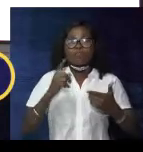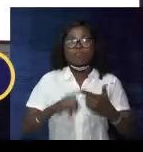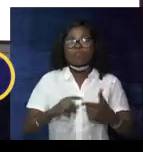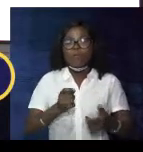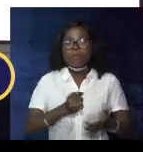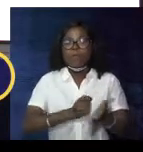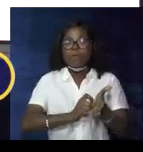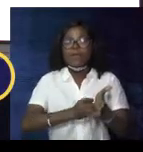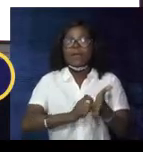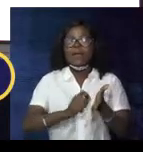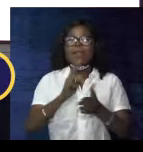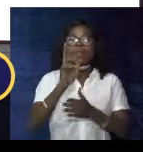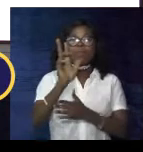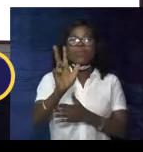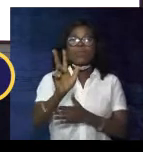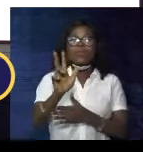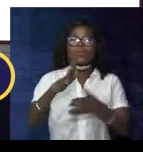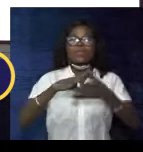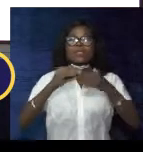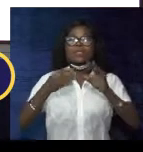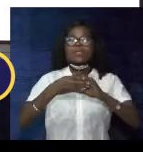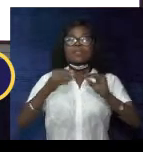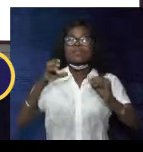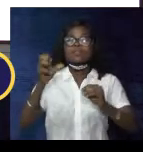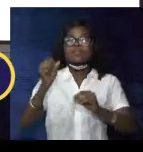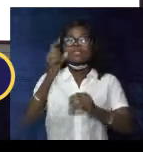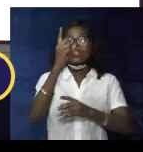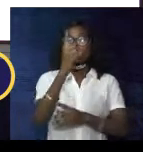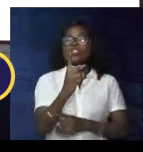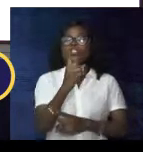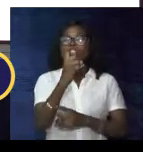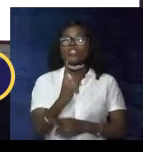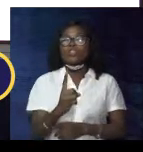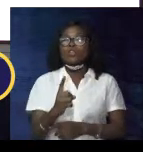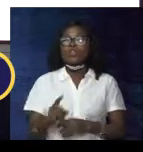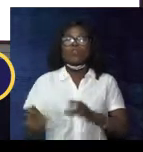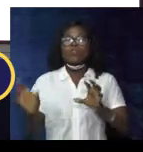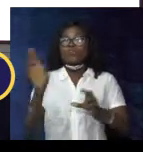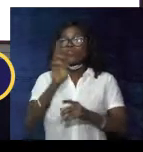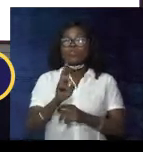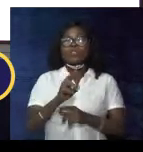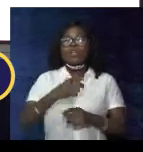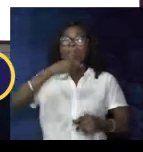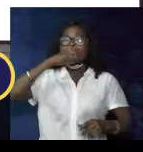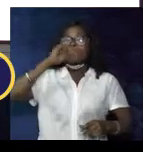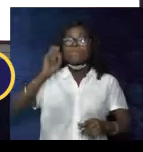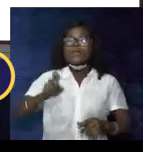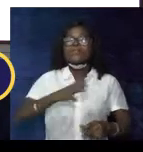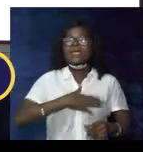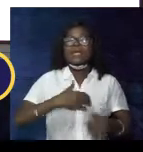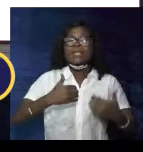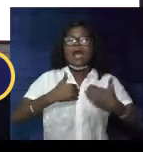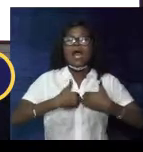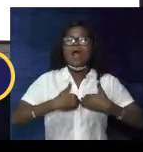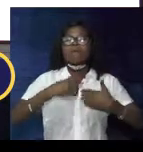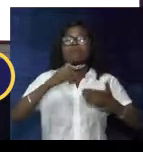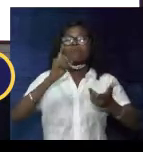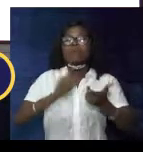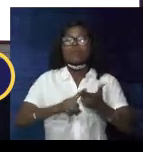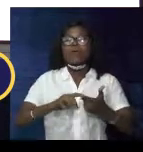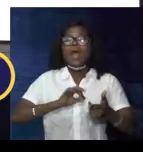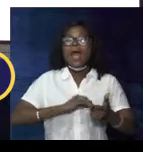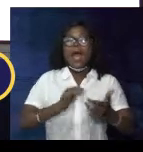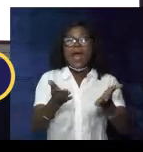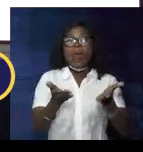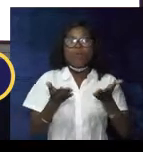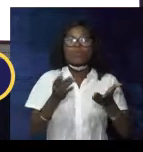You have to write 3 sentences each using must and have to. I